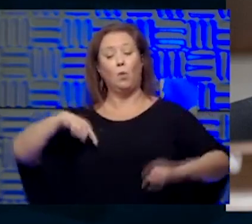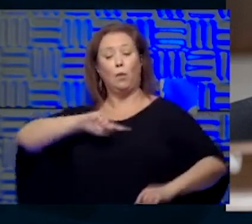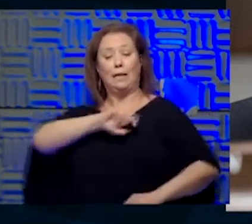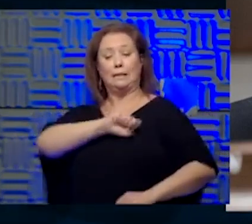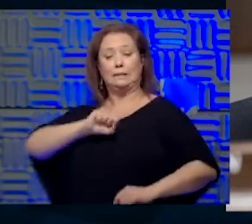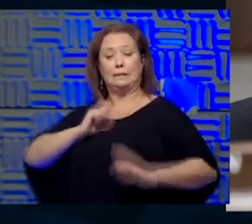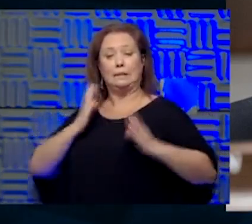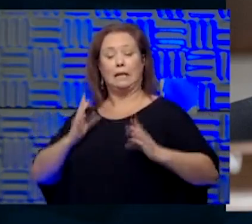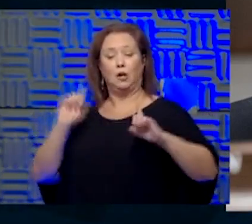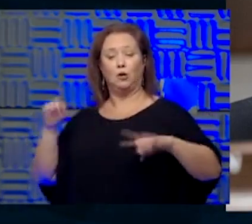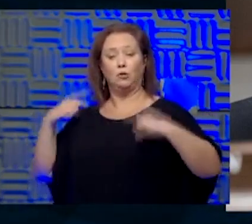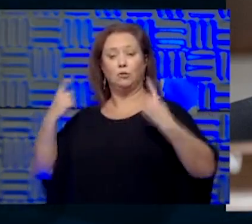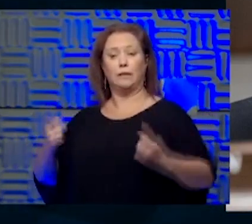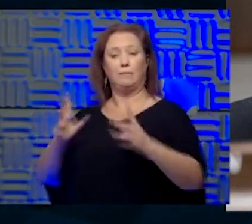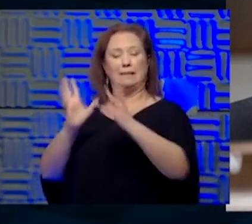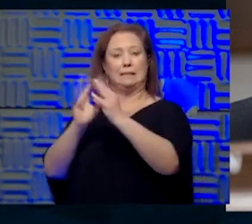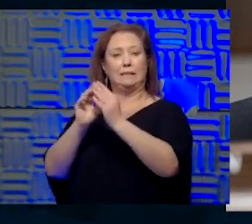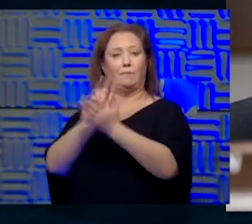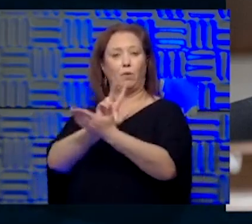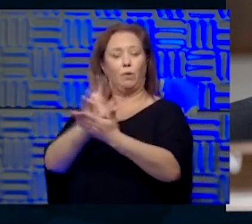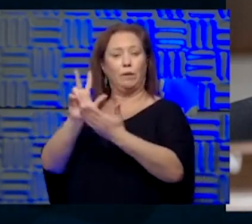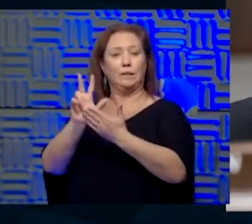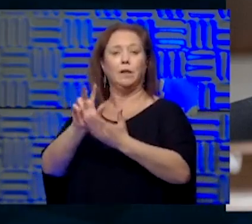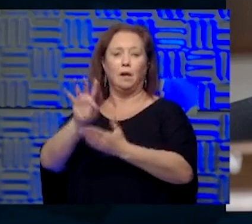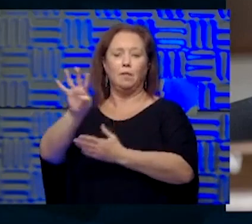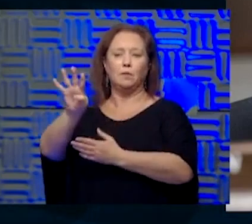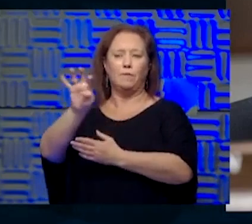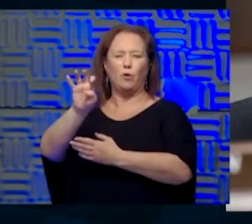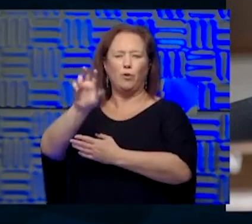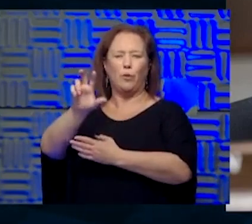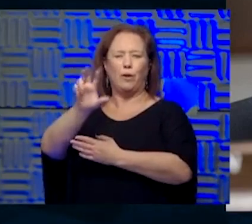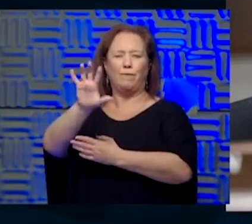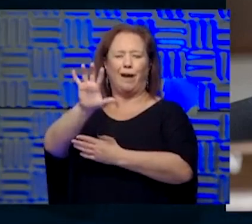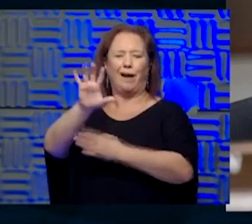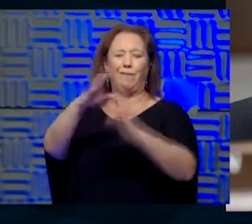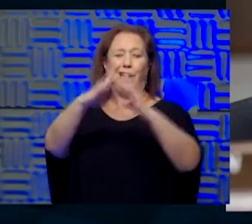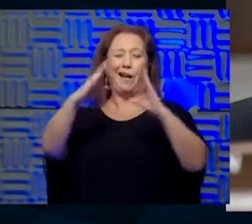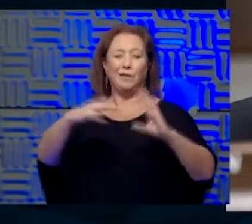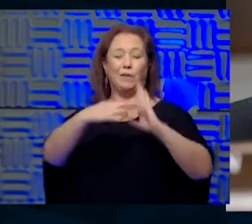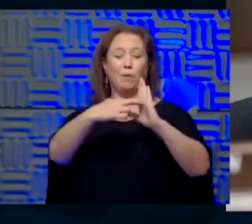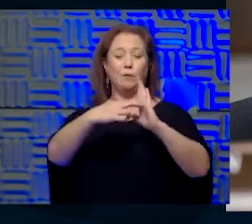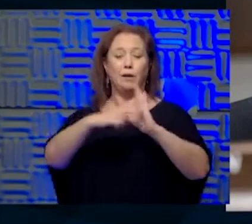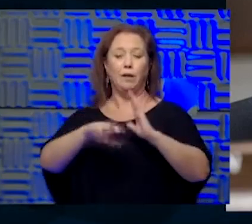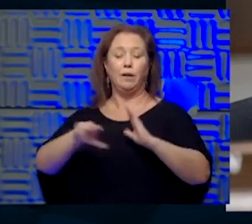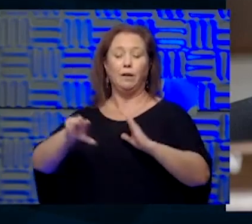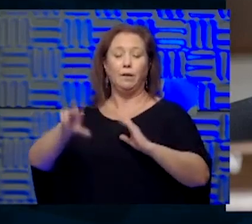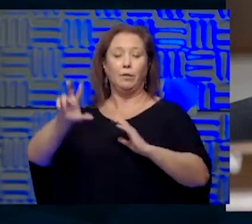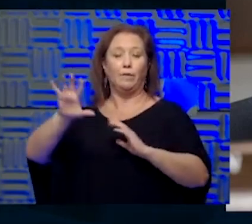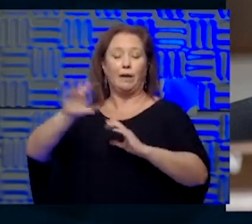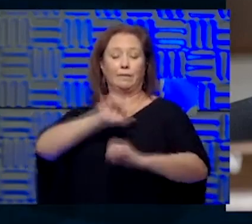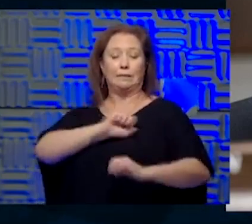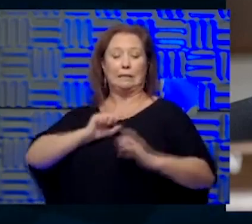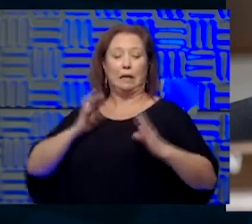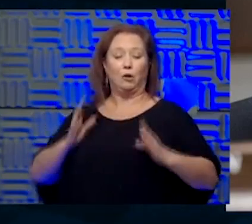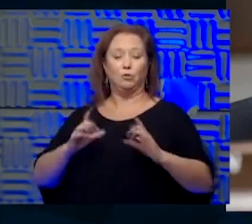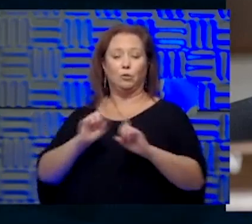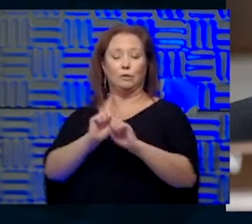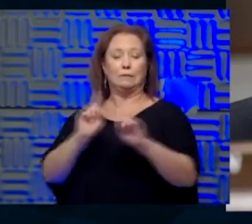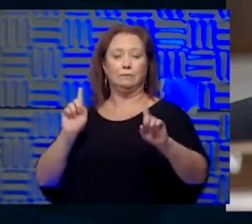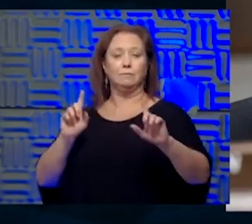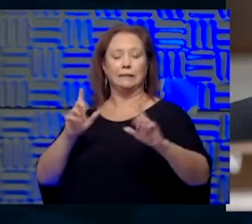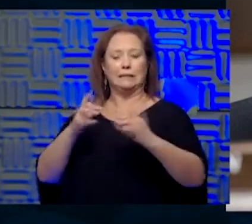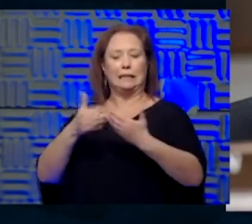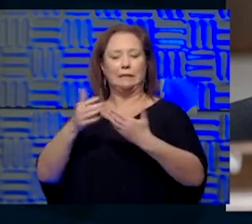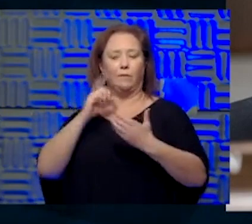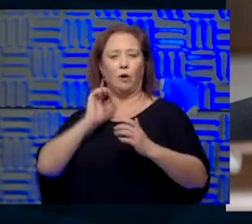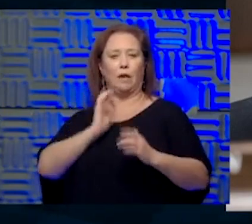weeks. The difference could be that there's 435 House members and only 100 senators, so a bit easier for us to distance. The hearings that I